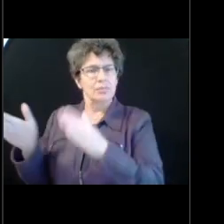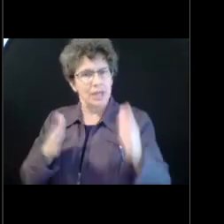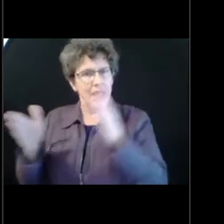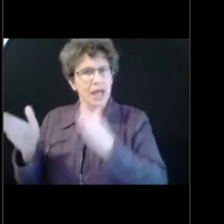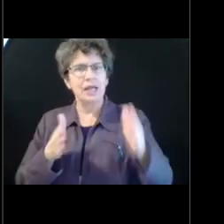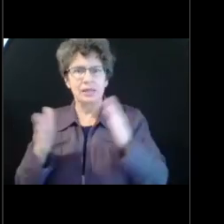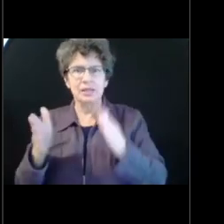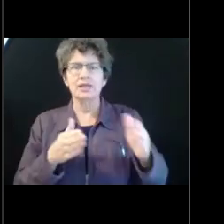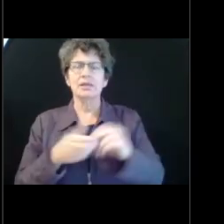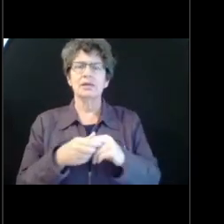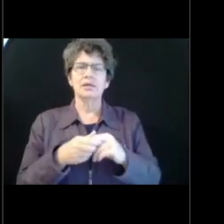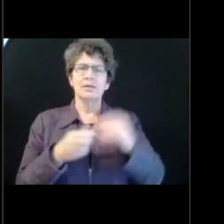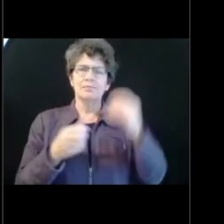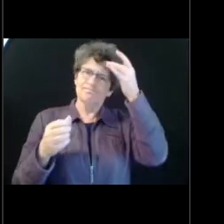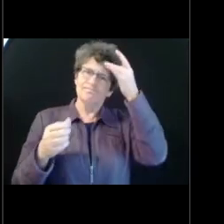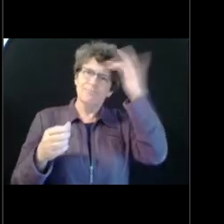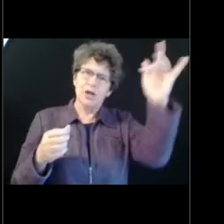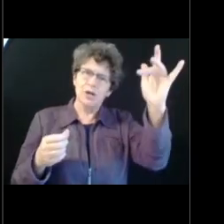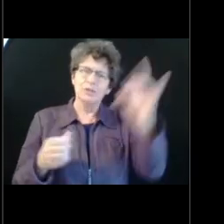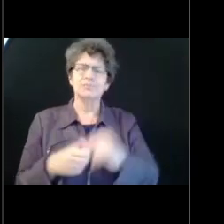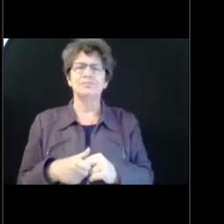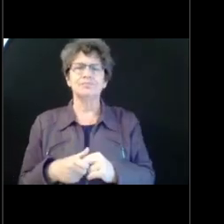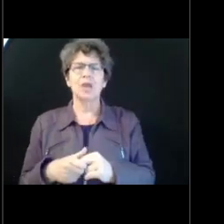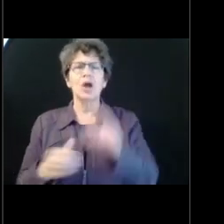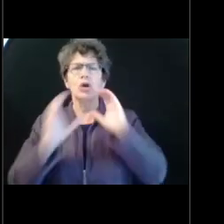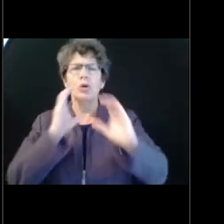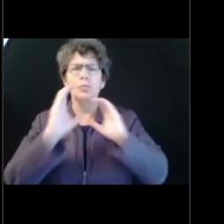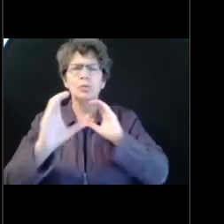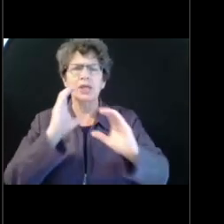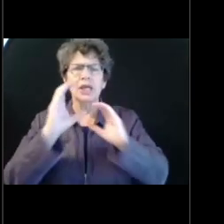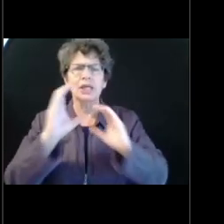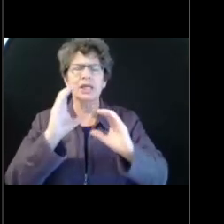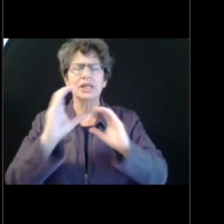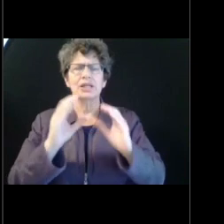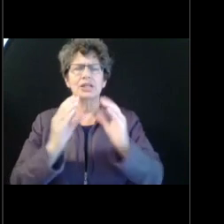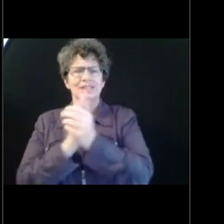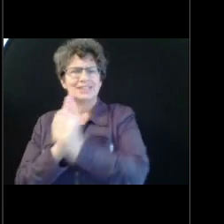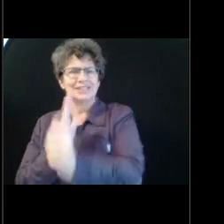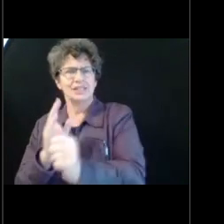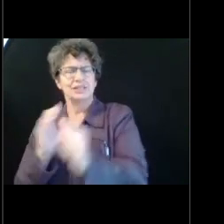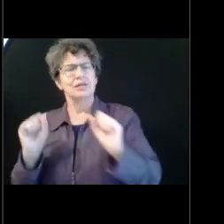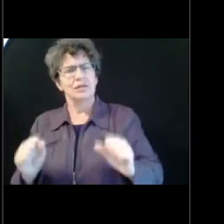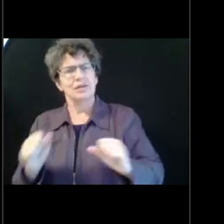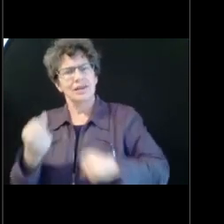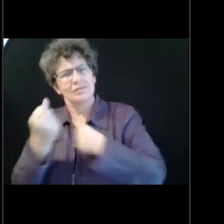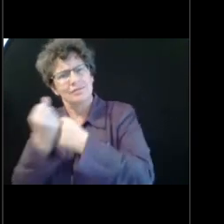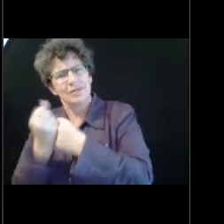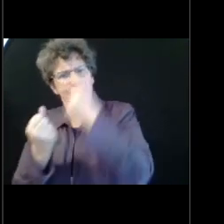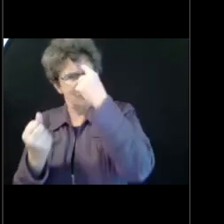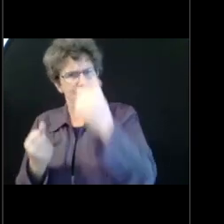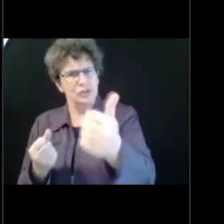personal attributes like self-efficacy, self-esteem, tolerance for the negative,